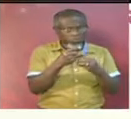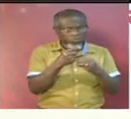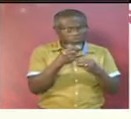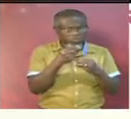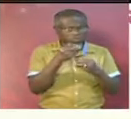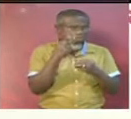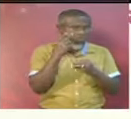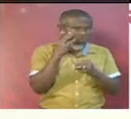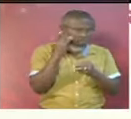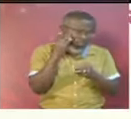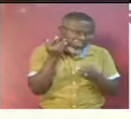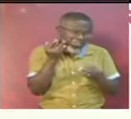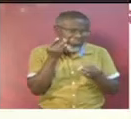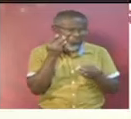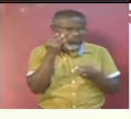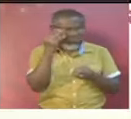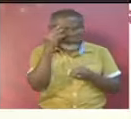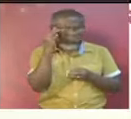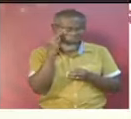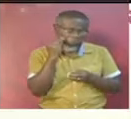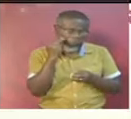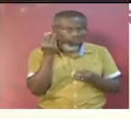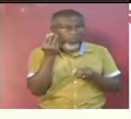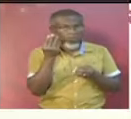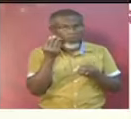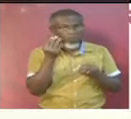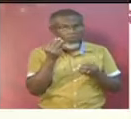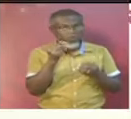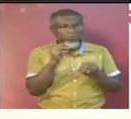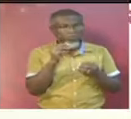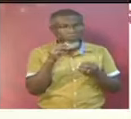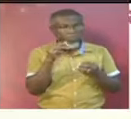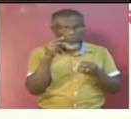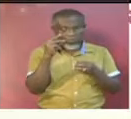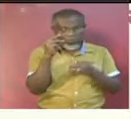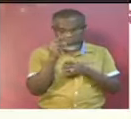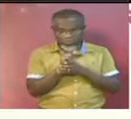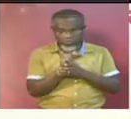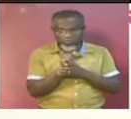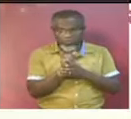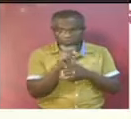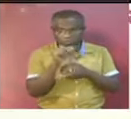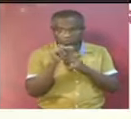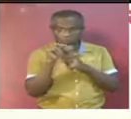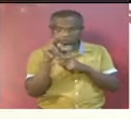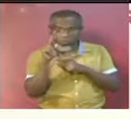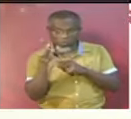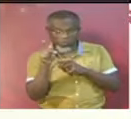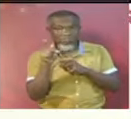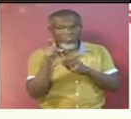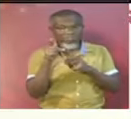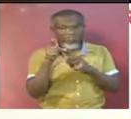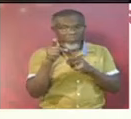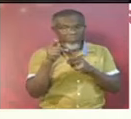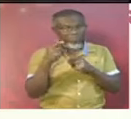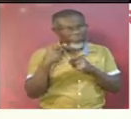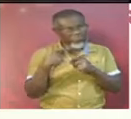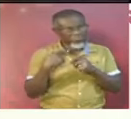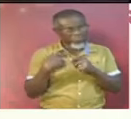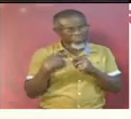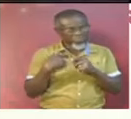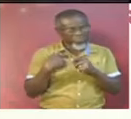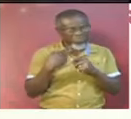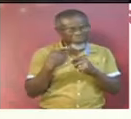to some extent the UK health system has a particular connotation with respect